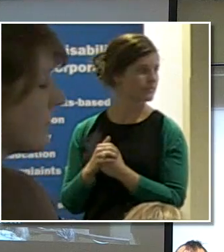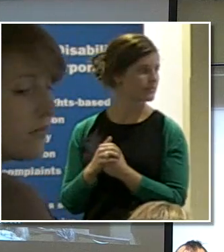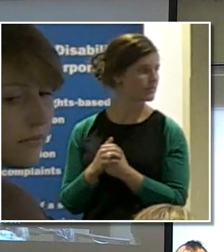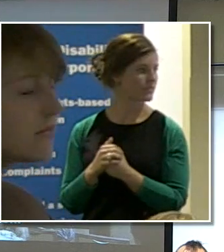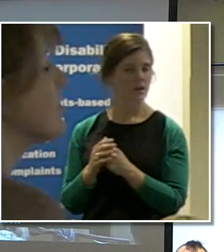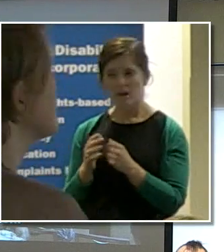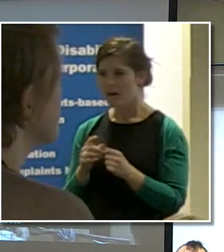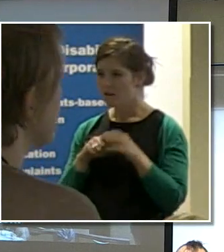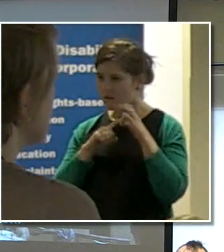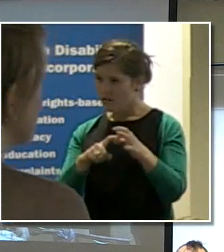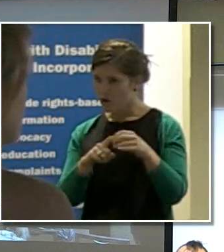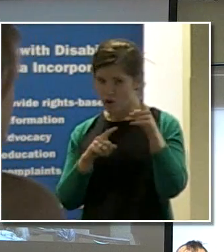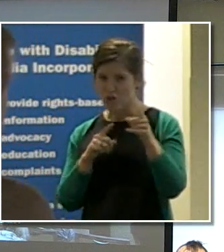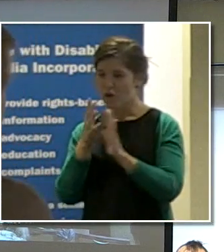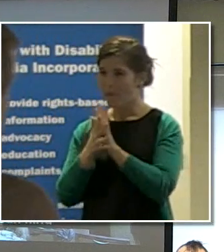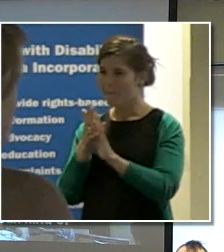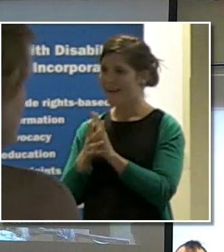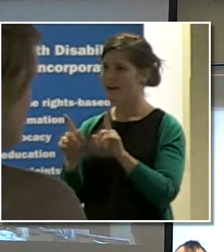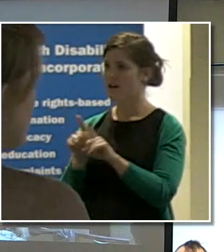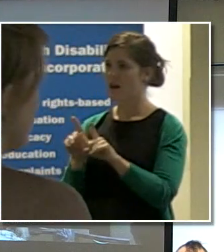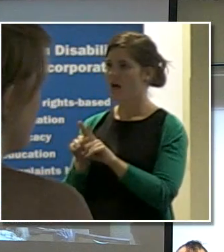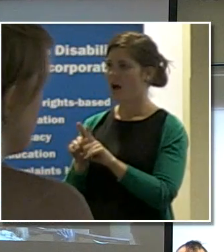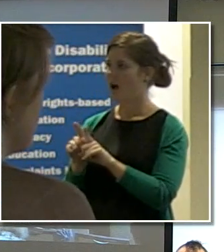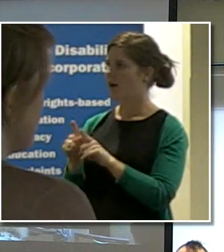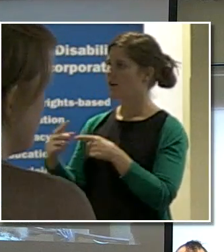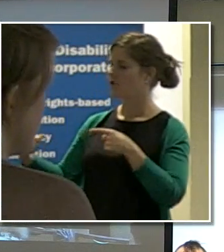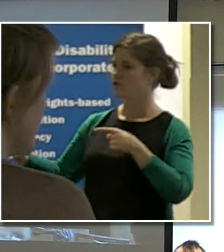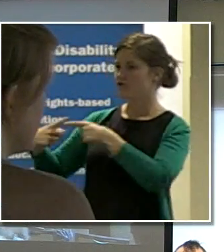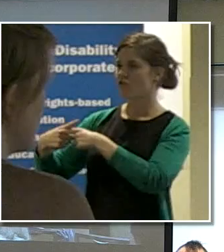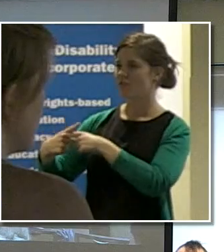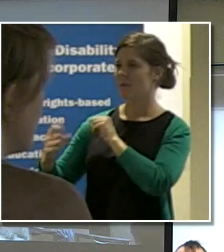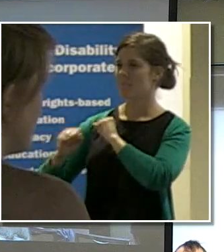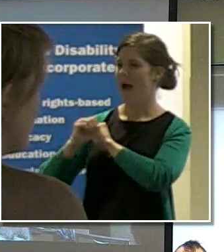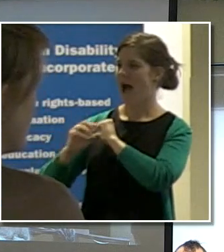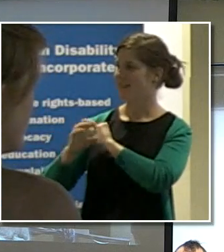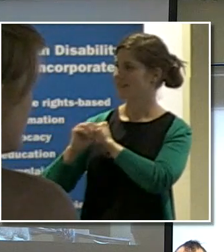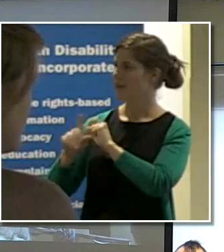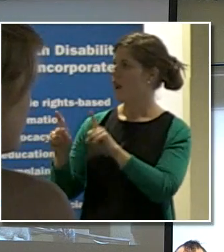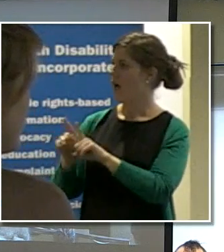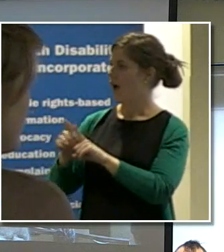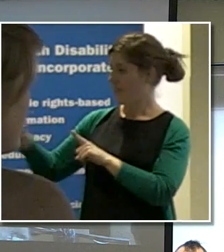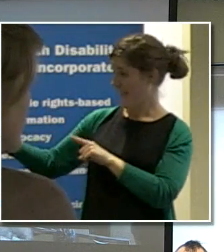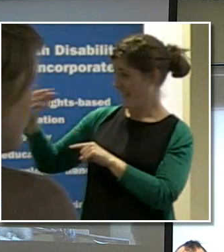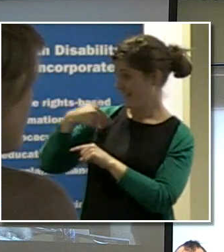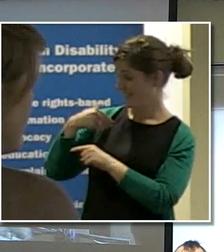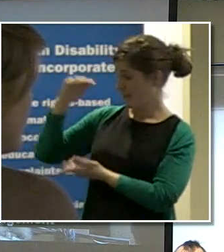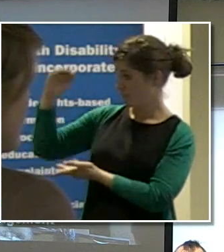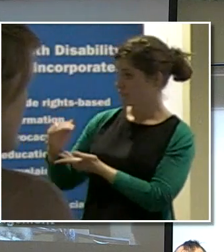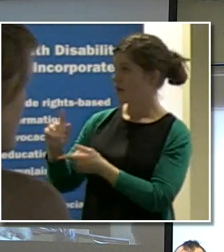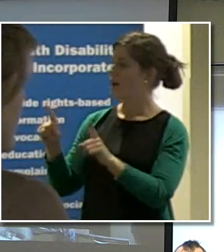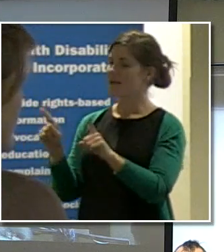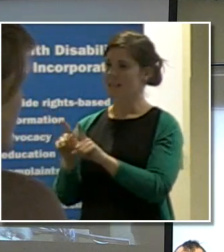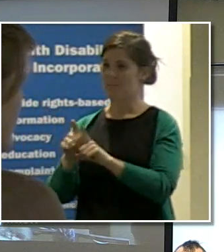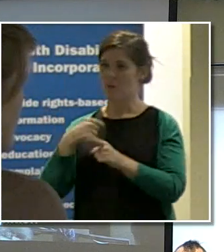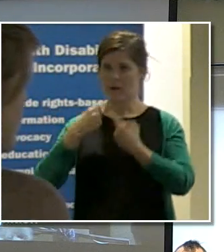So do you mean kind of like a cause marketing arrangement where they get recognition for sponsoring us? I mean, we